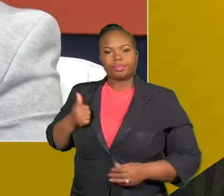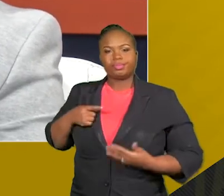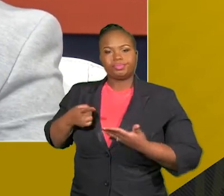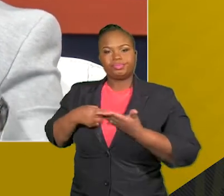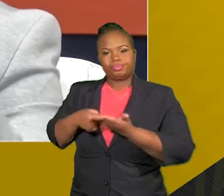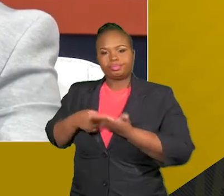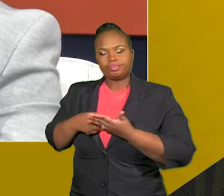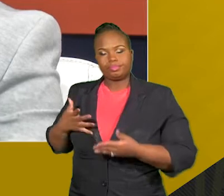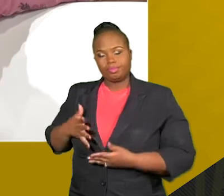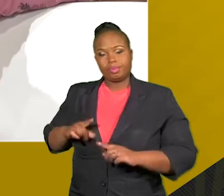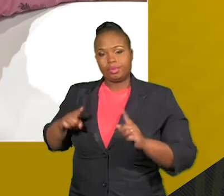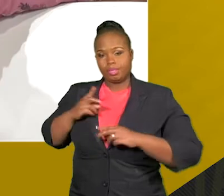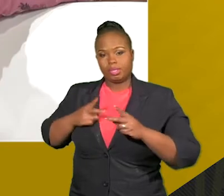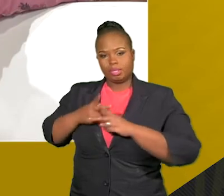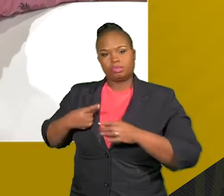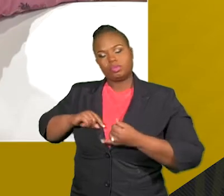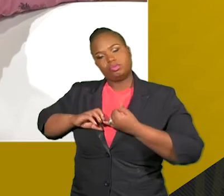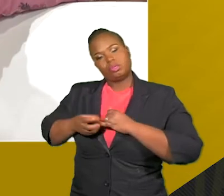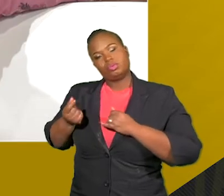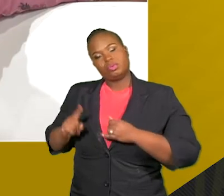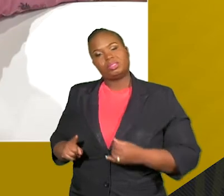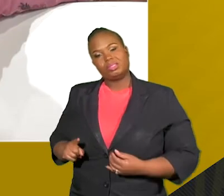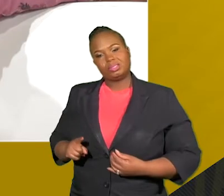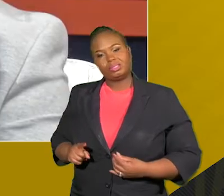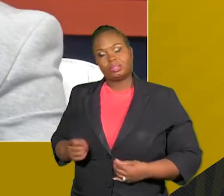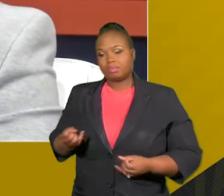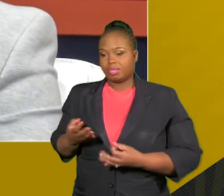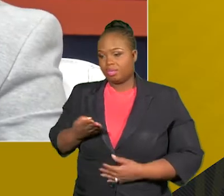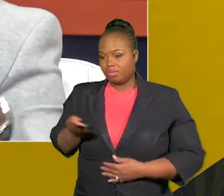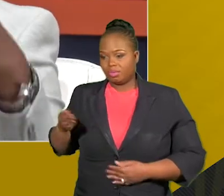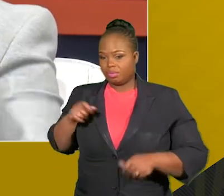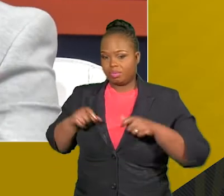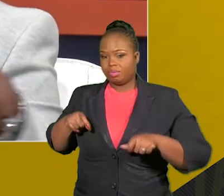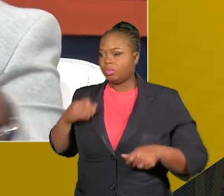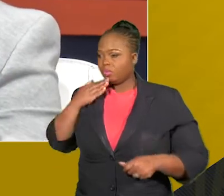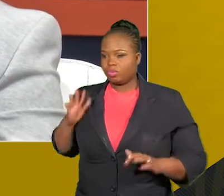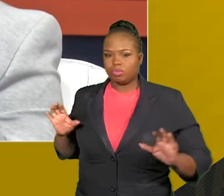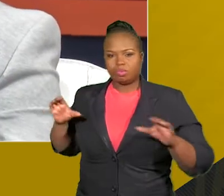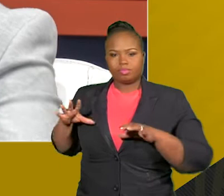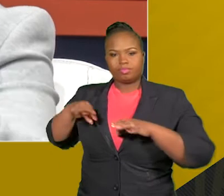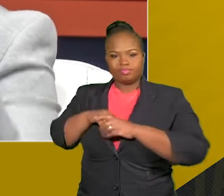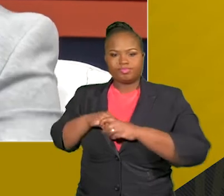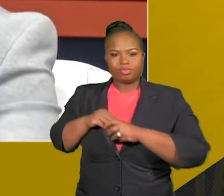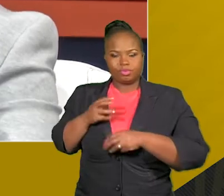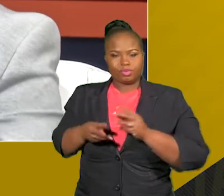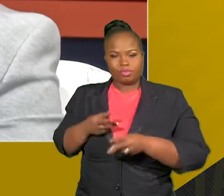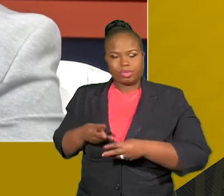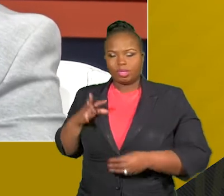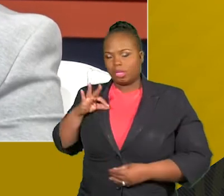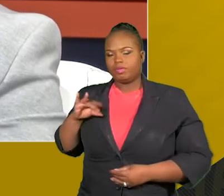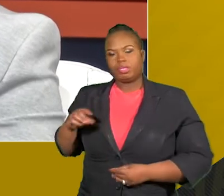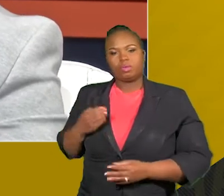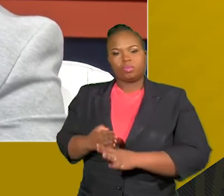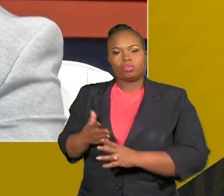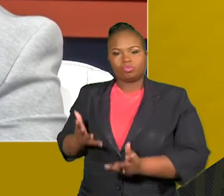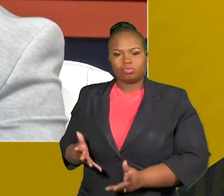most important part of what we're trying to do is because most of these people around here are involved in this work on a daily basis.